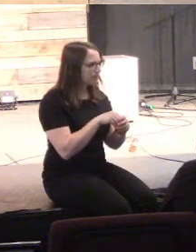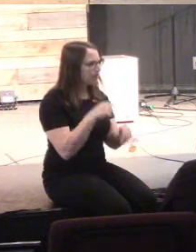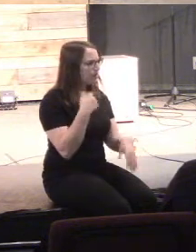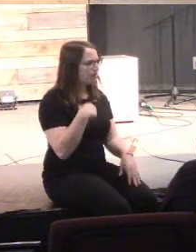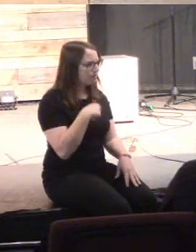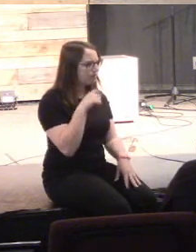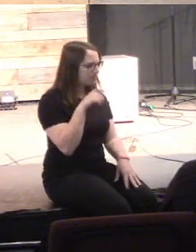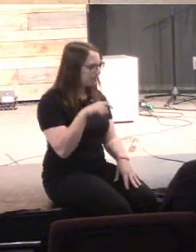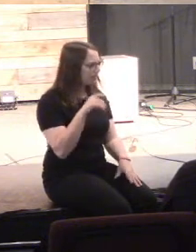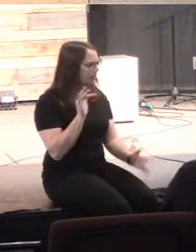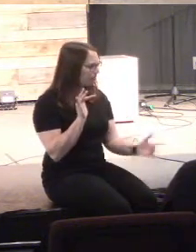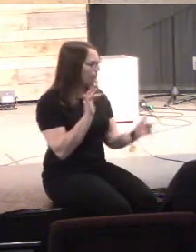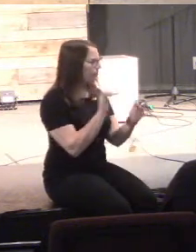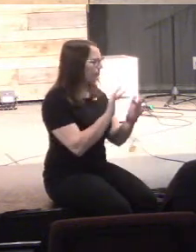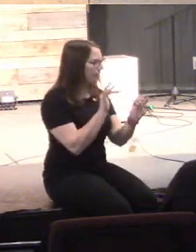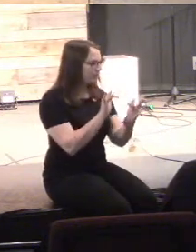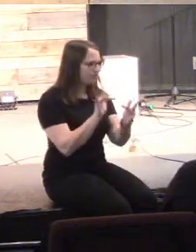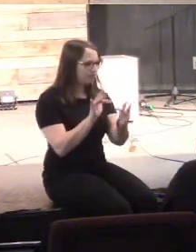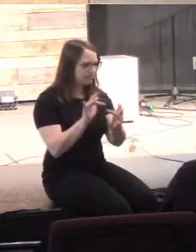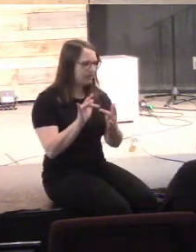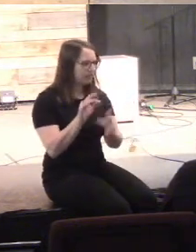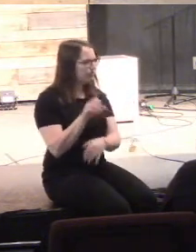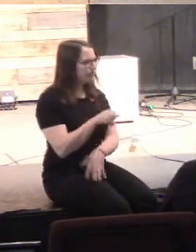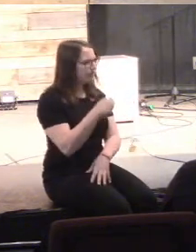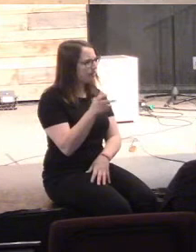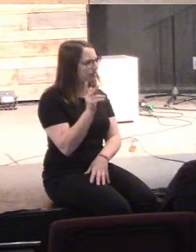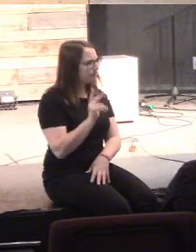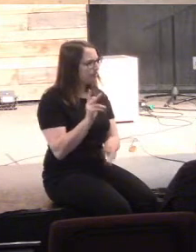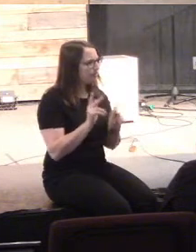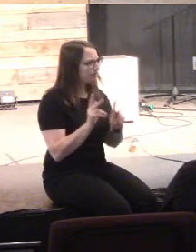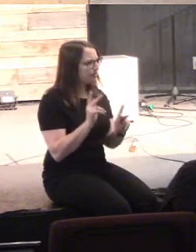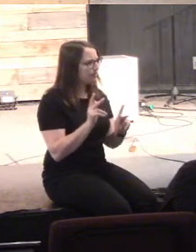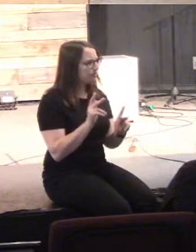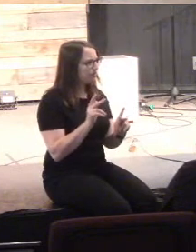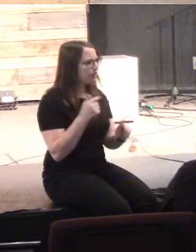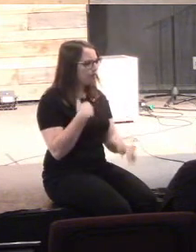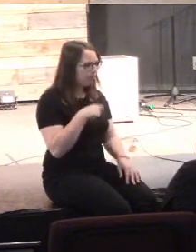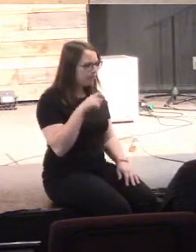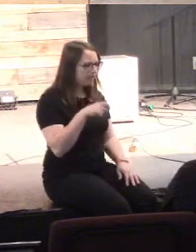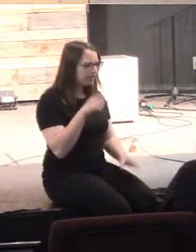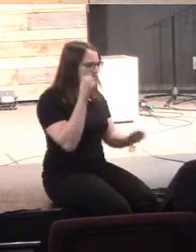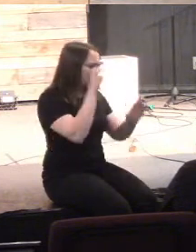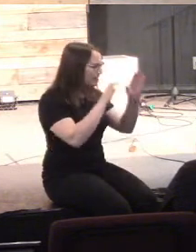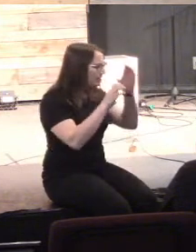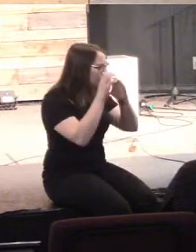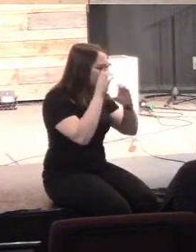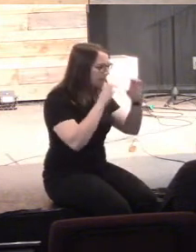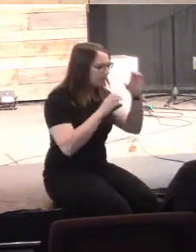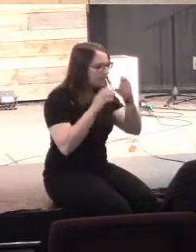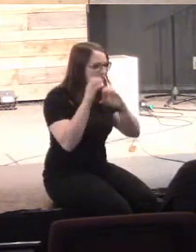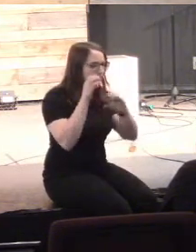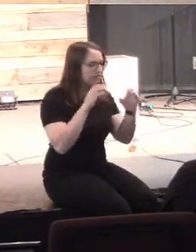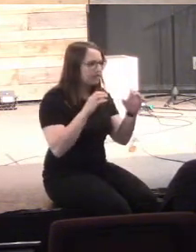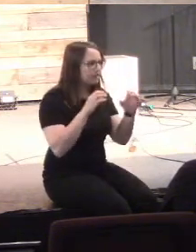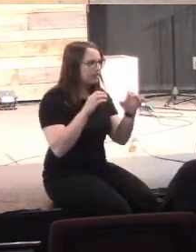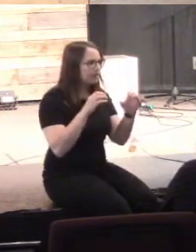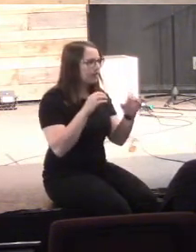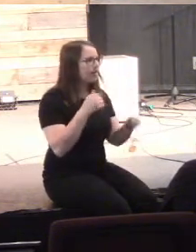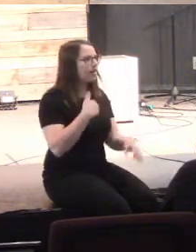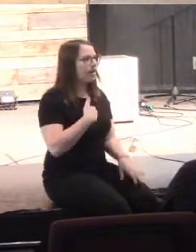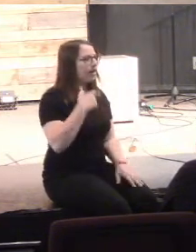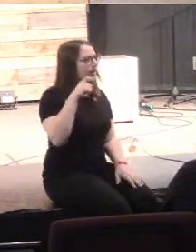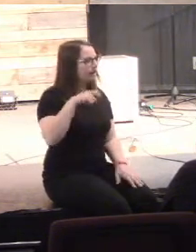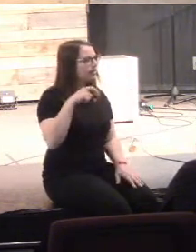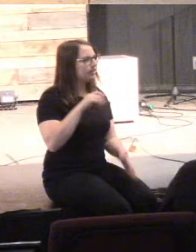reach out. To not seek to find. So let me get involved and